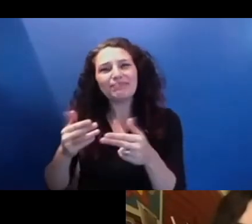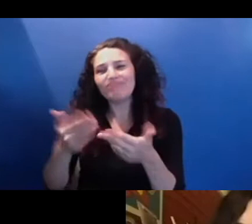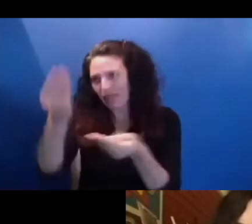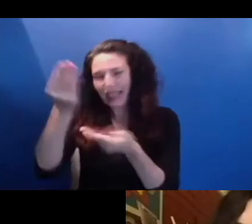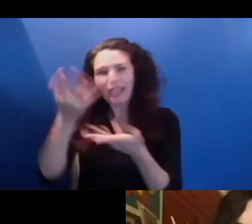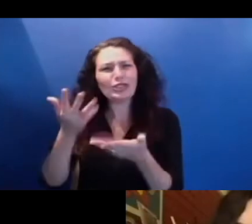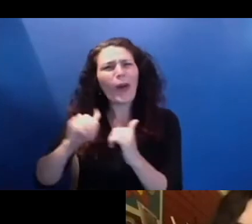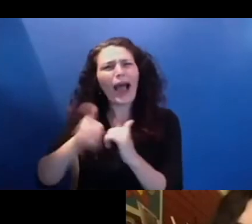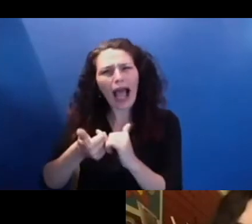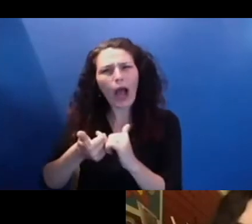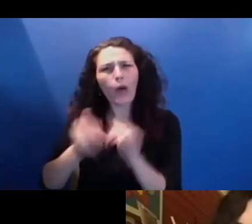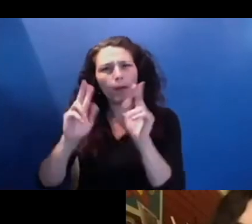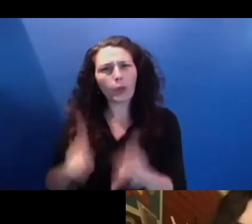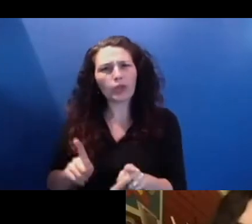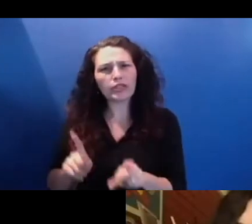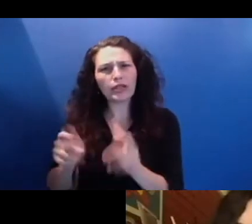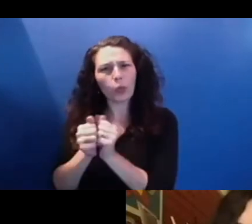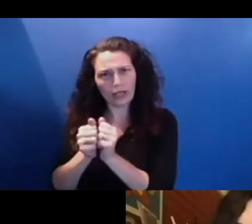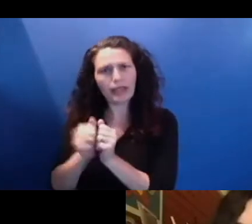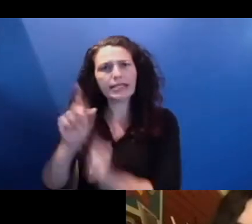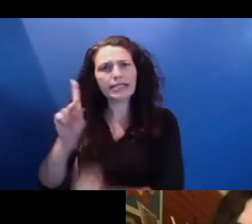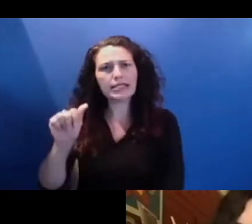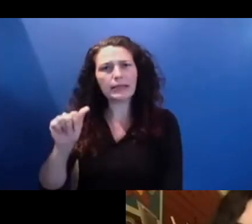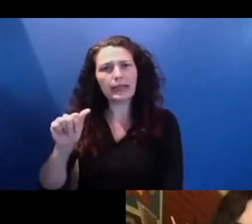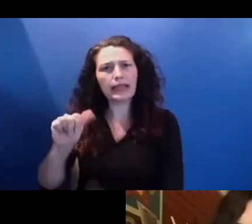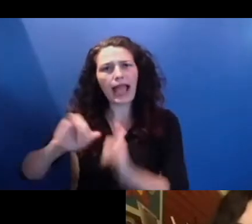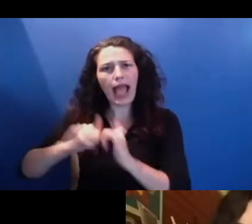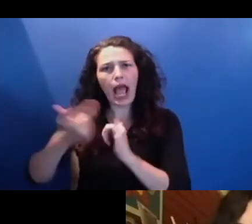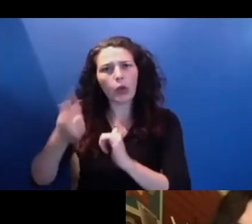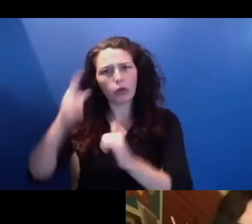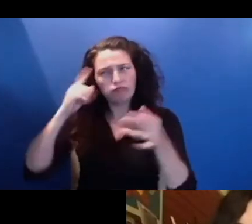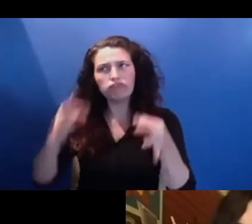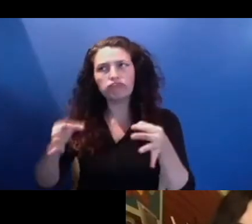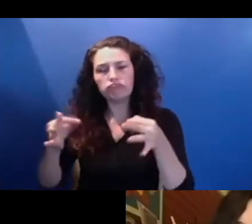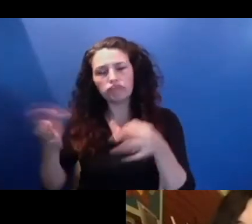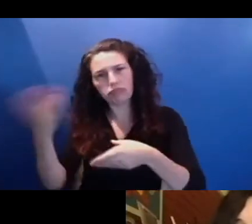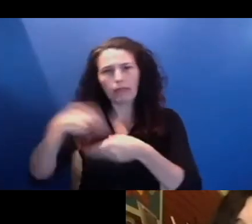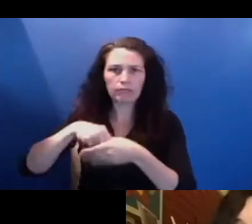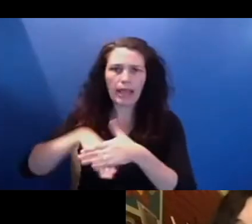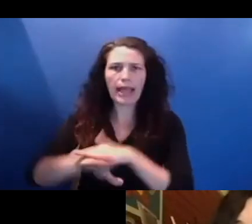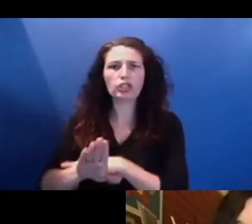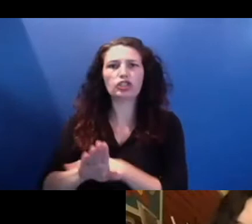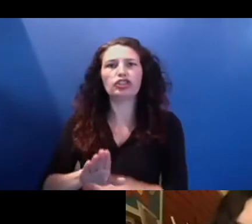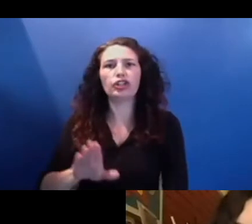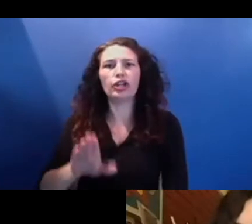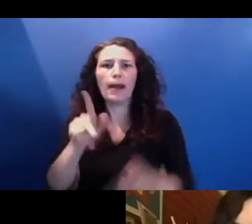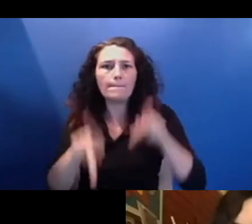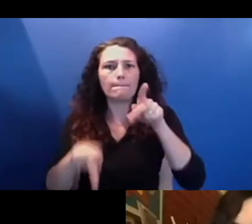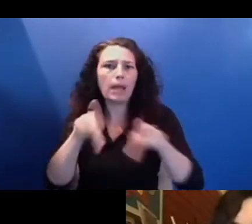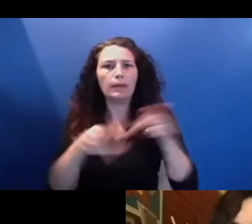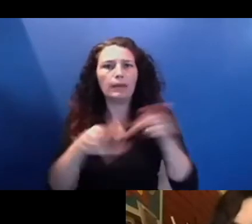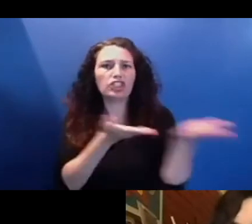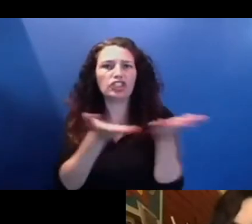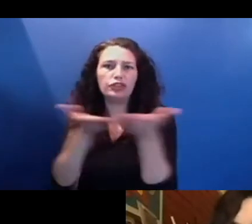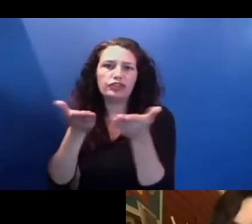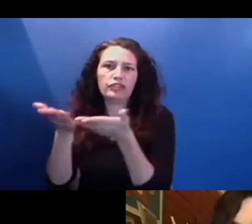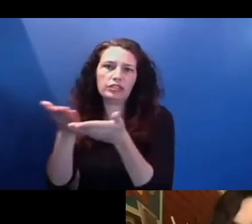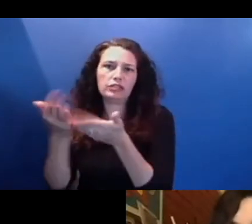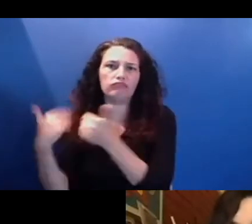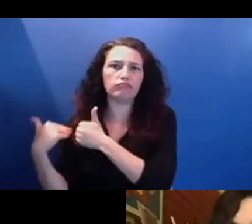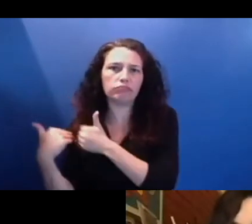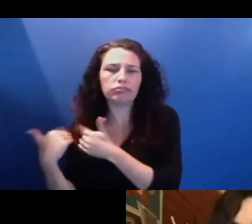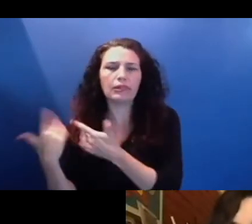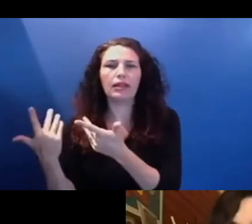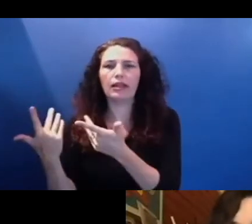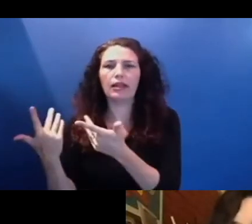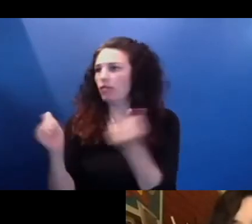a disability, you came to public service and you came to do the work